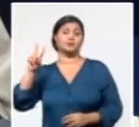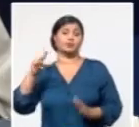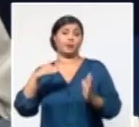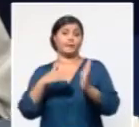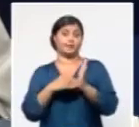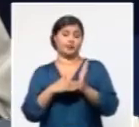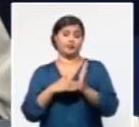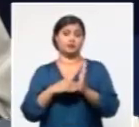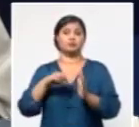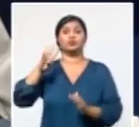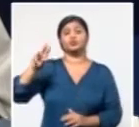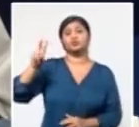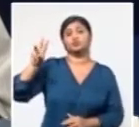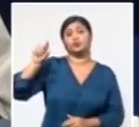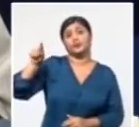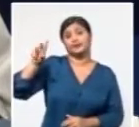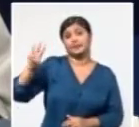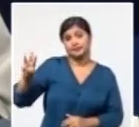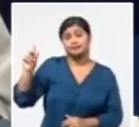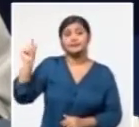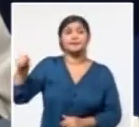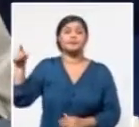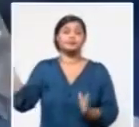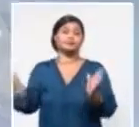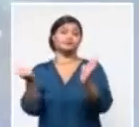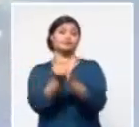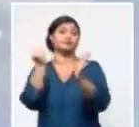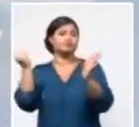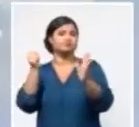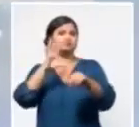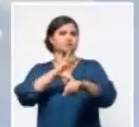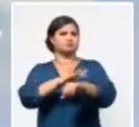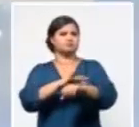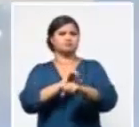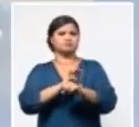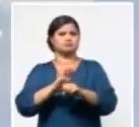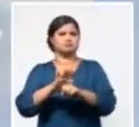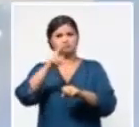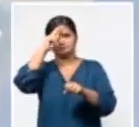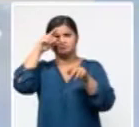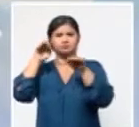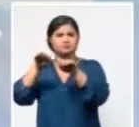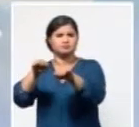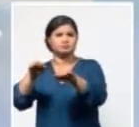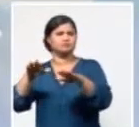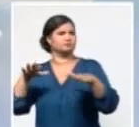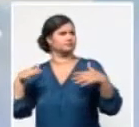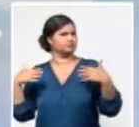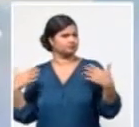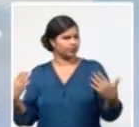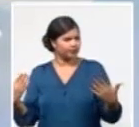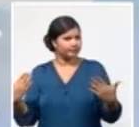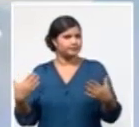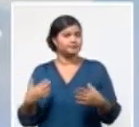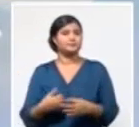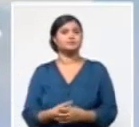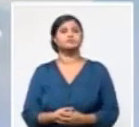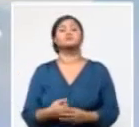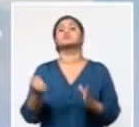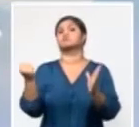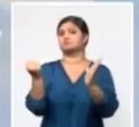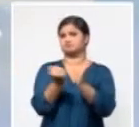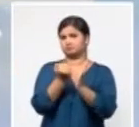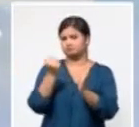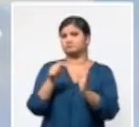2,413 patients diagnosed with the disease, until 12 o'clock last night, 76